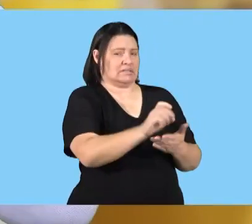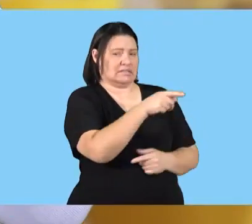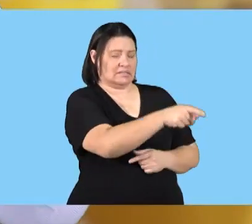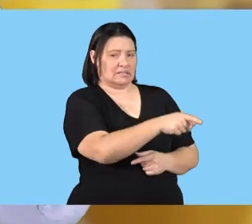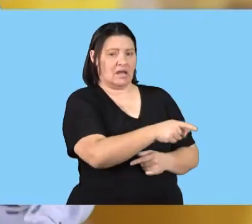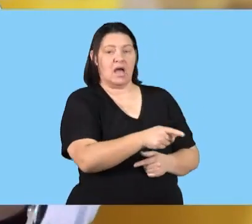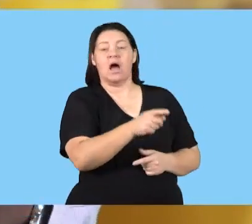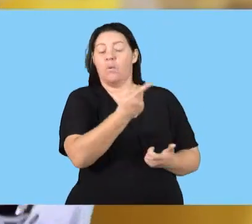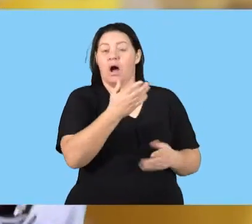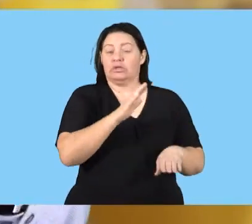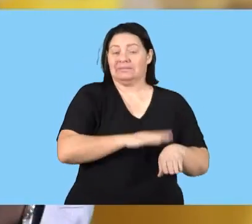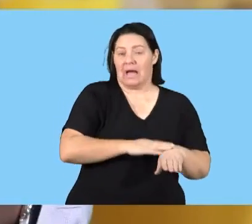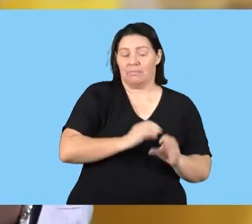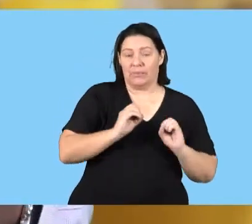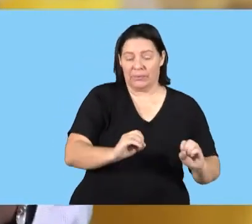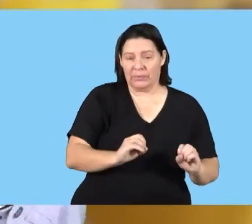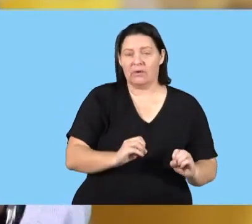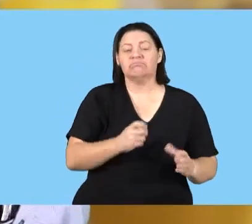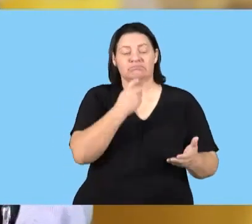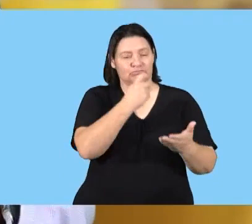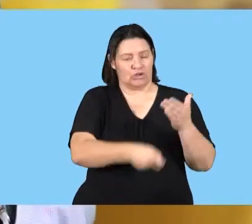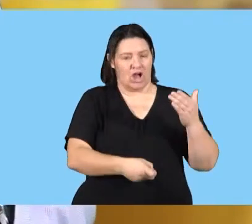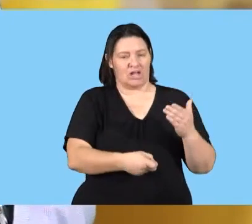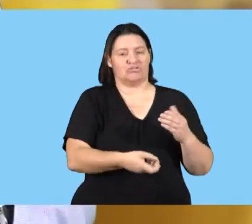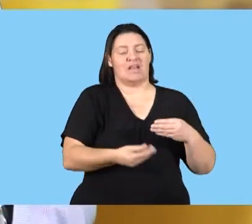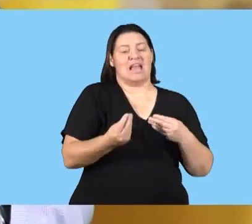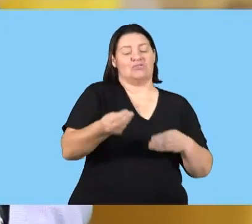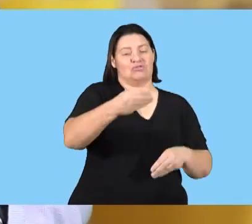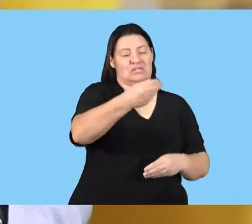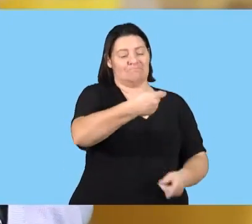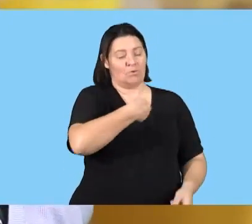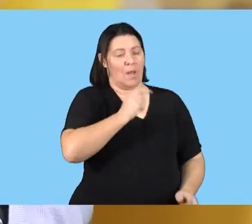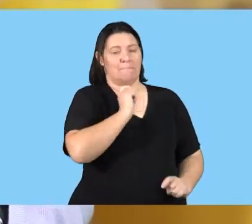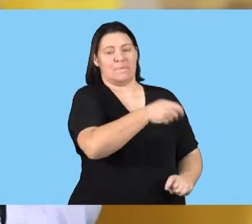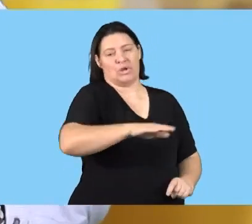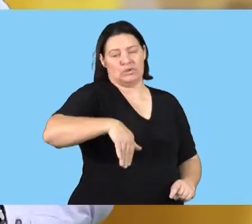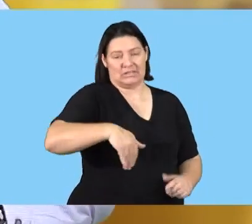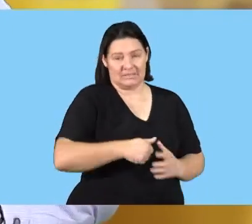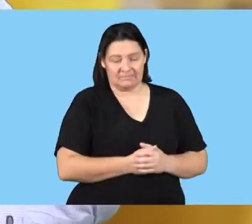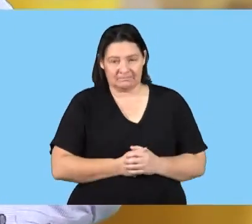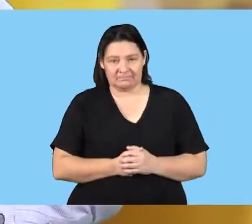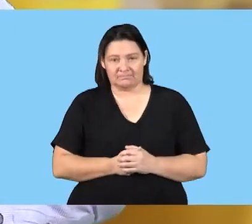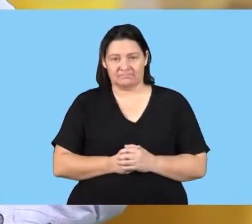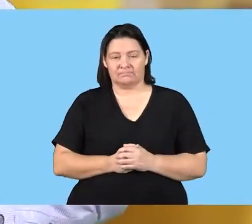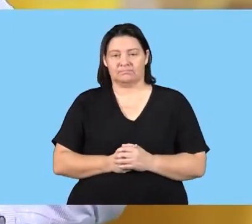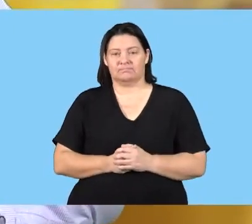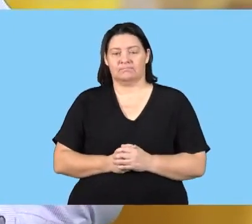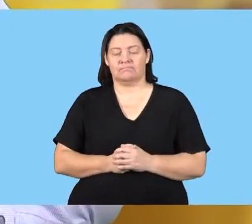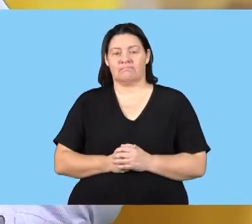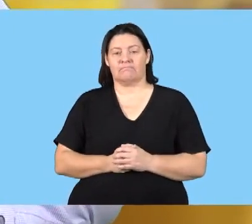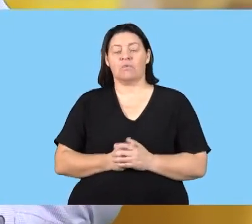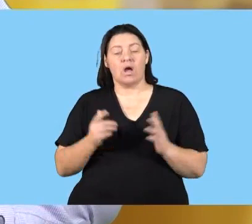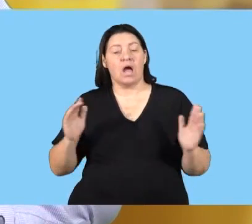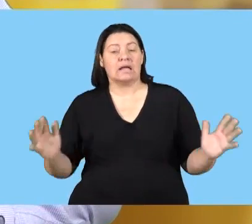do not pay our accounts on time, they will charge us interest, and that becomes interest